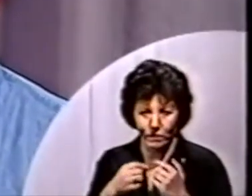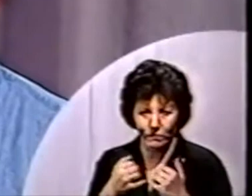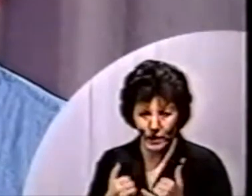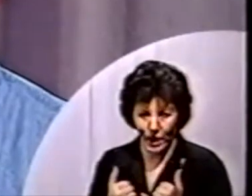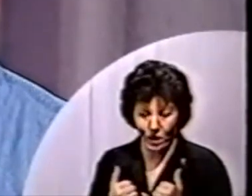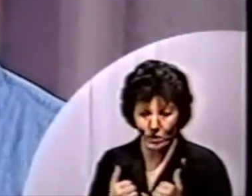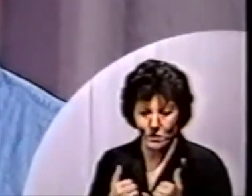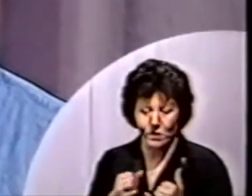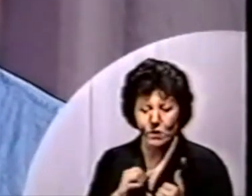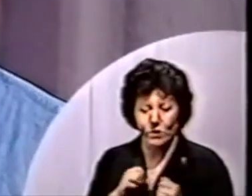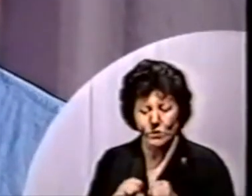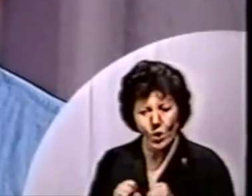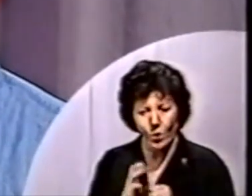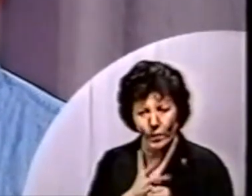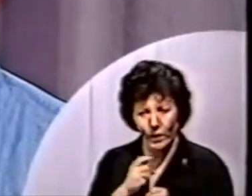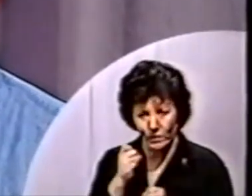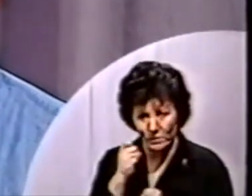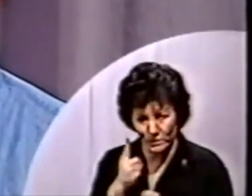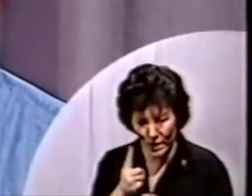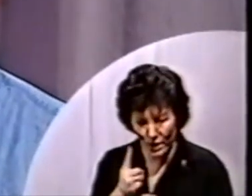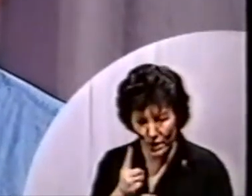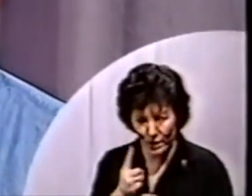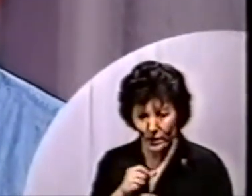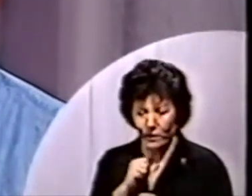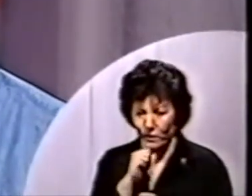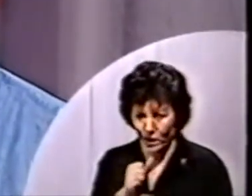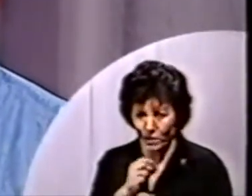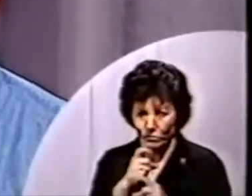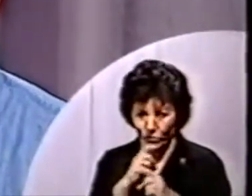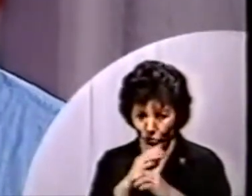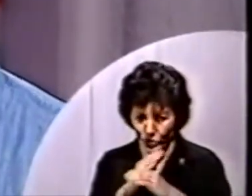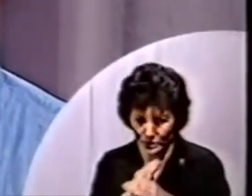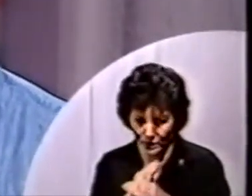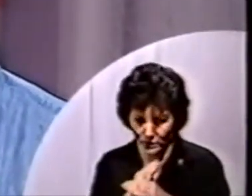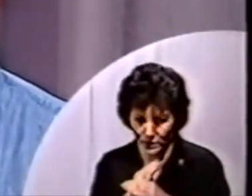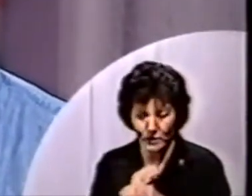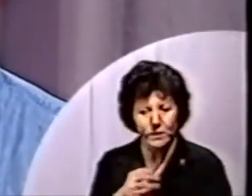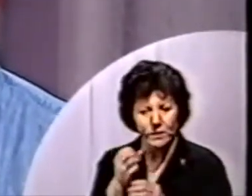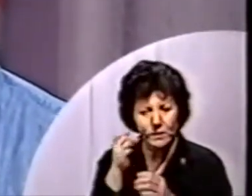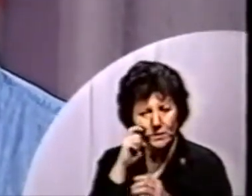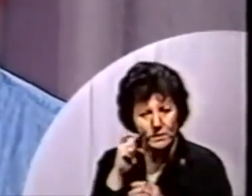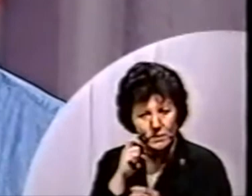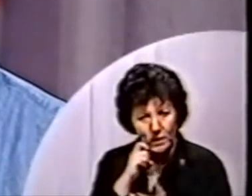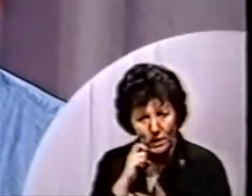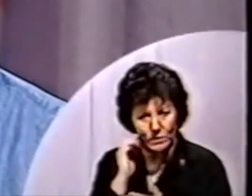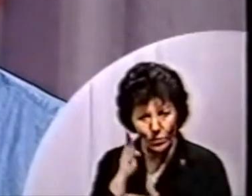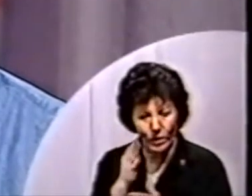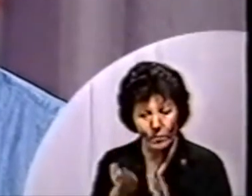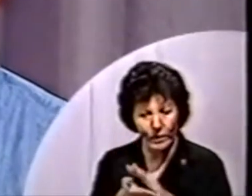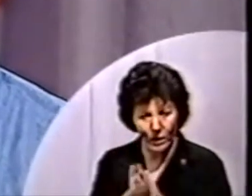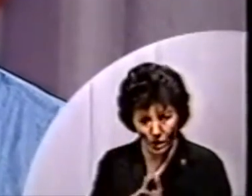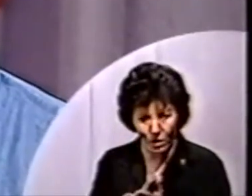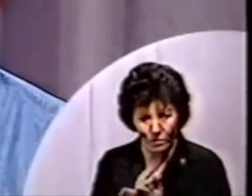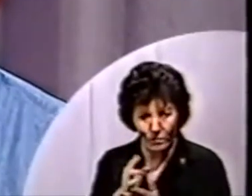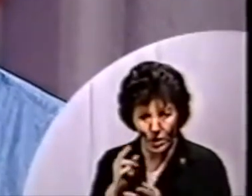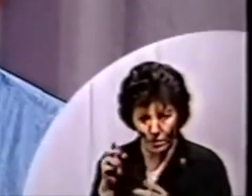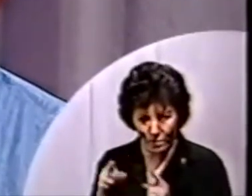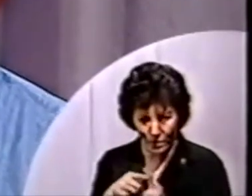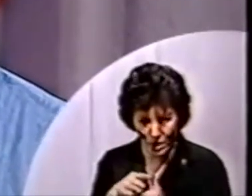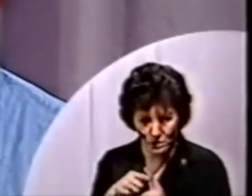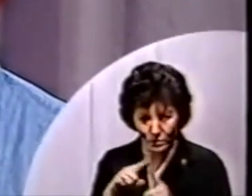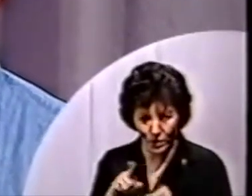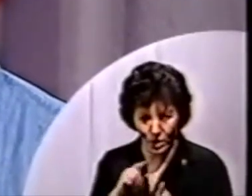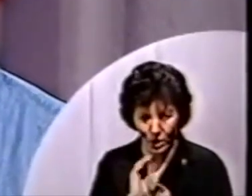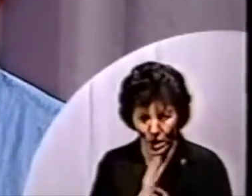us, because of unprotected sex and being high risk, will become positive. Our hope